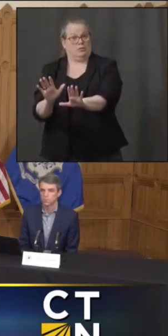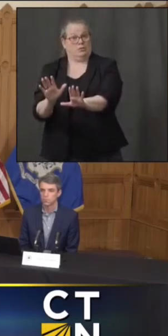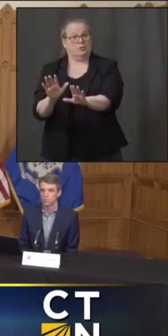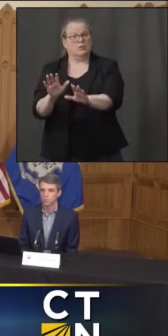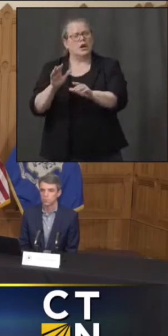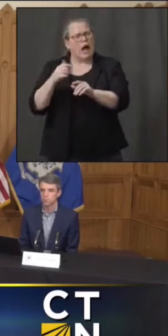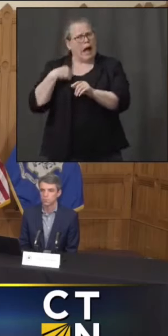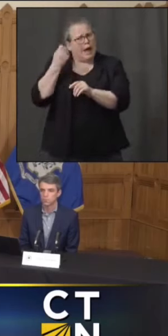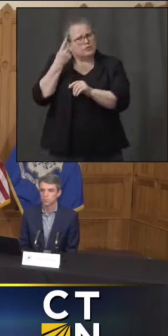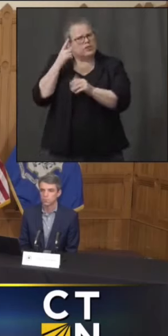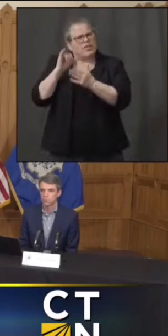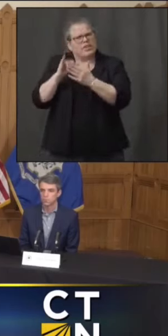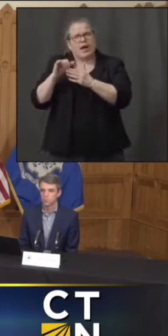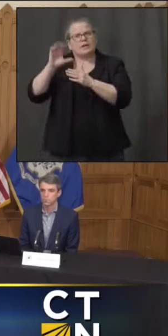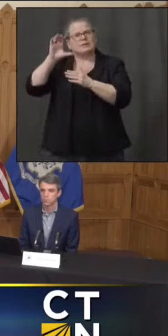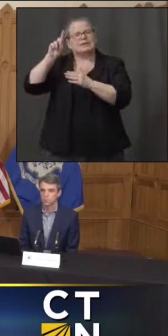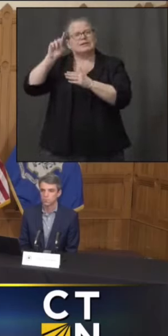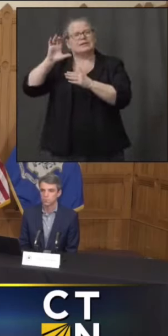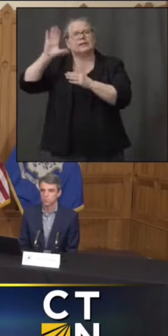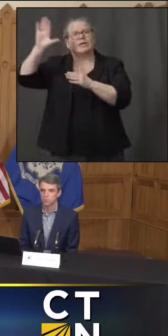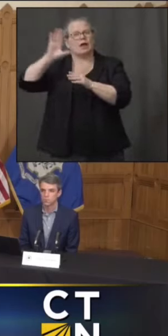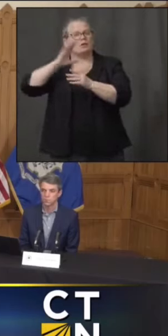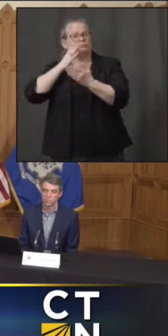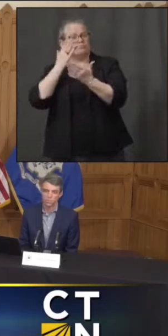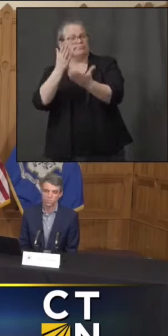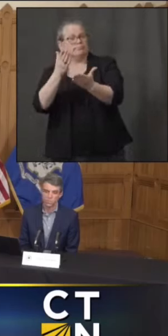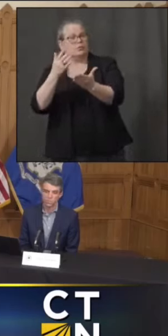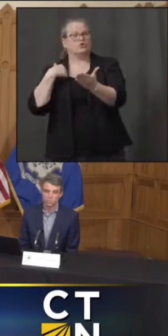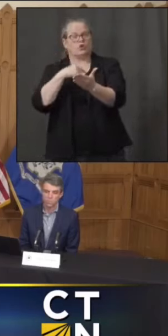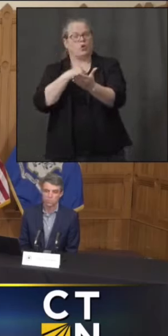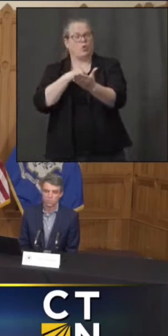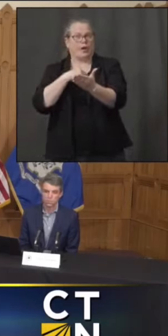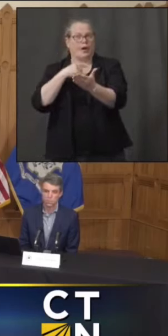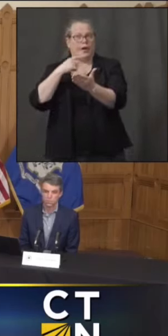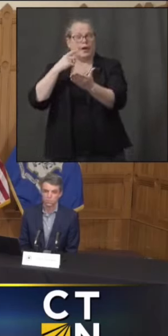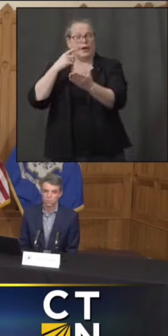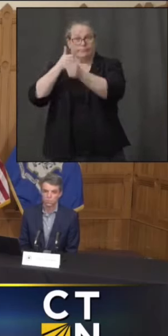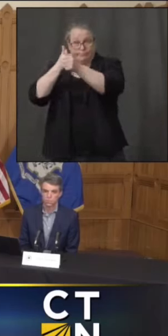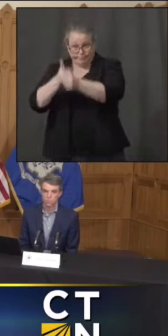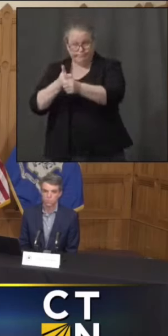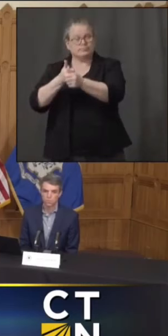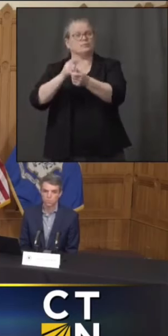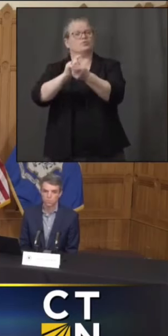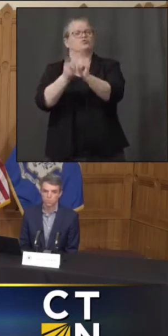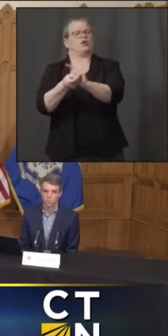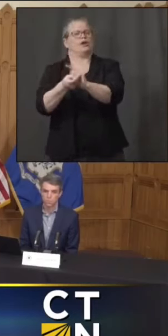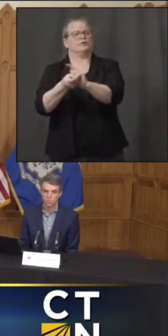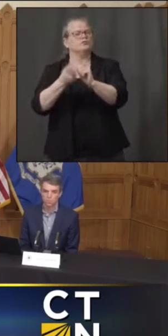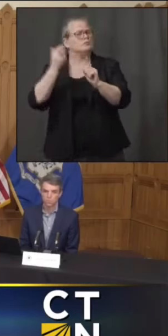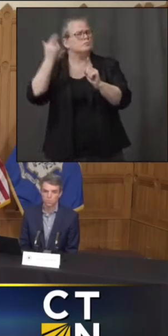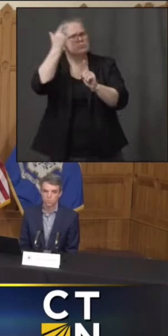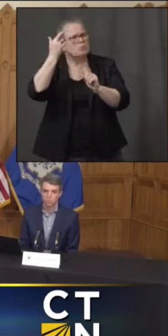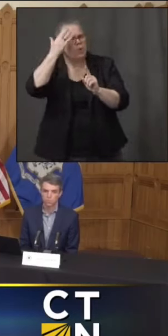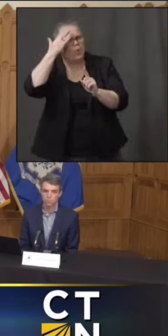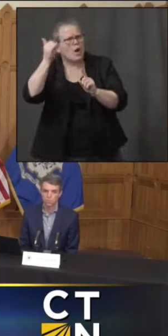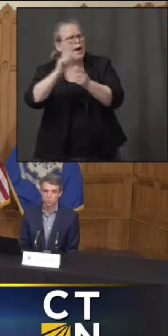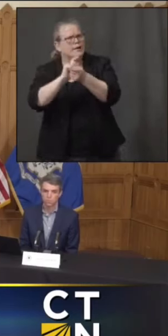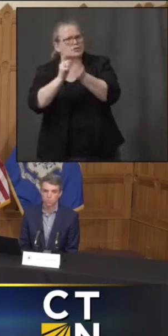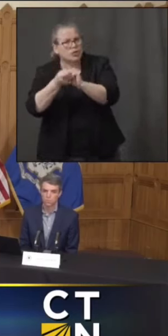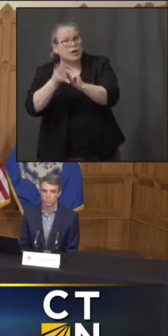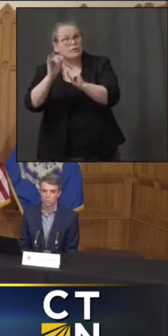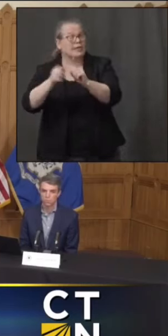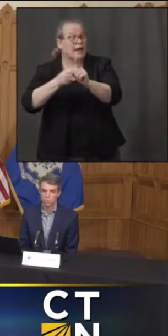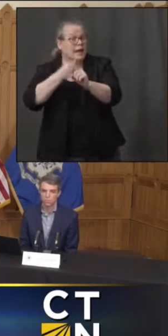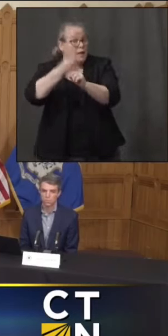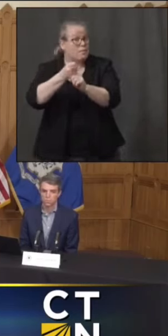if anyone could just talk a bit more about why that change was made and if it might have any impacts on federal resources we could get